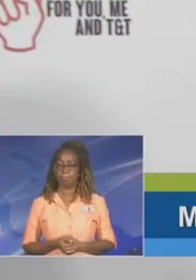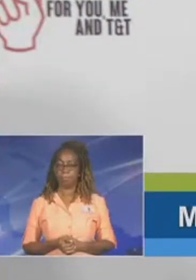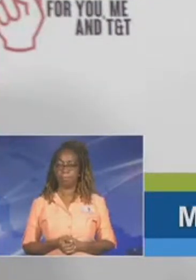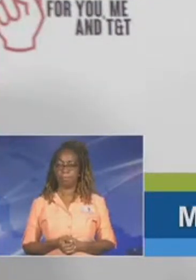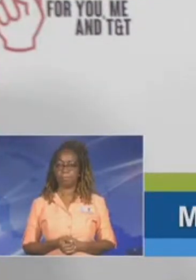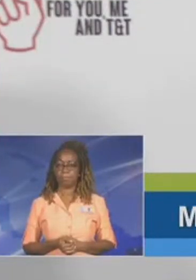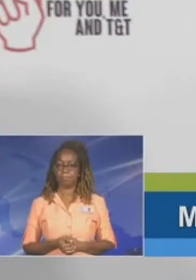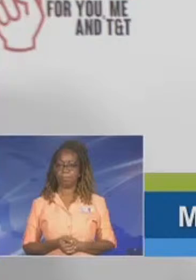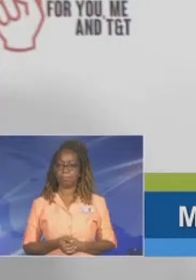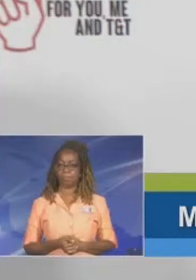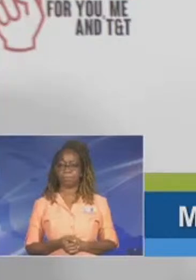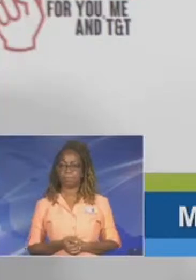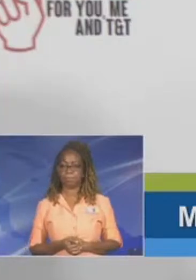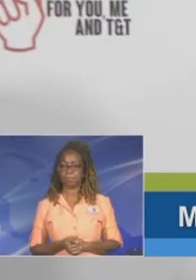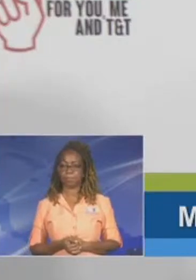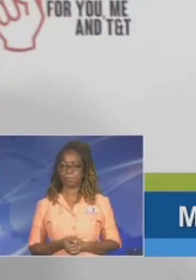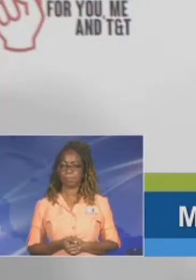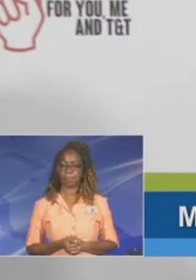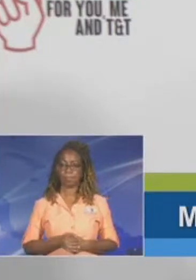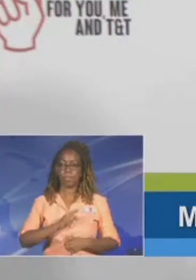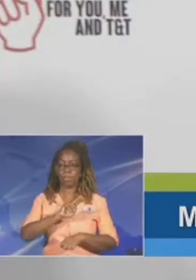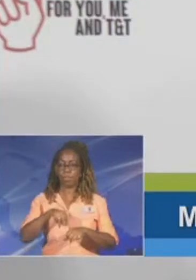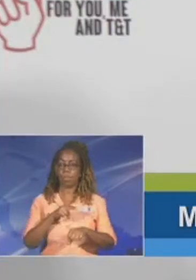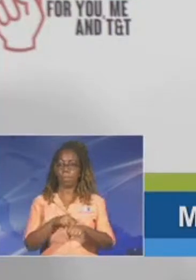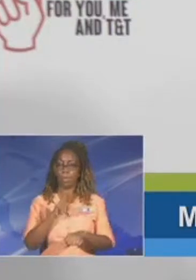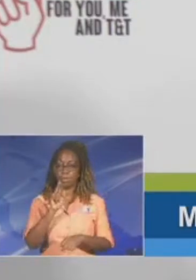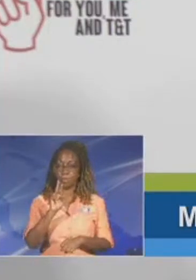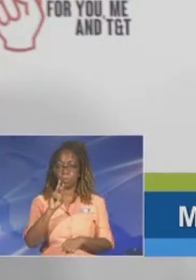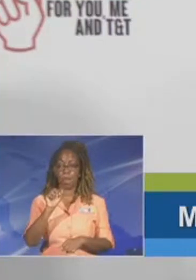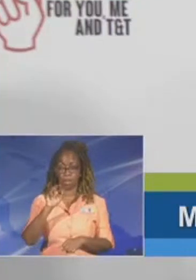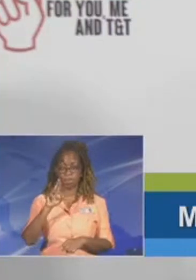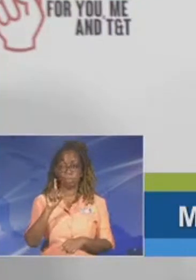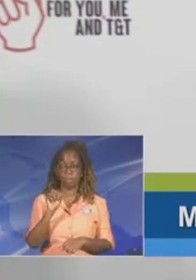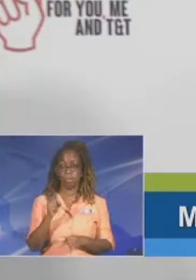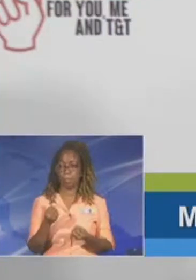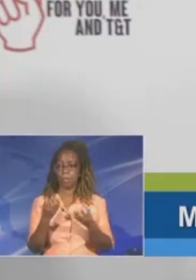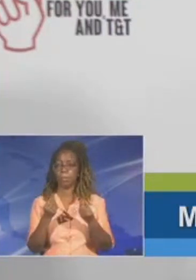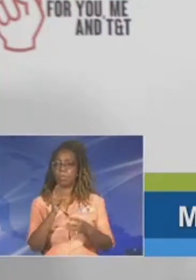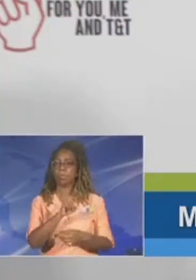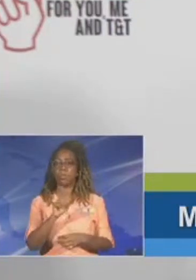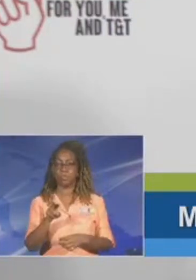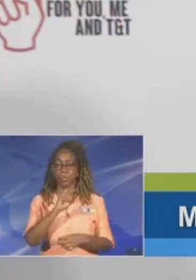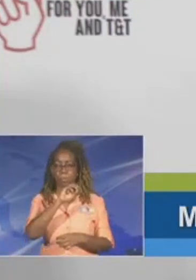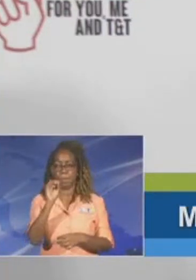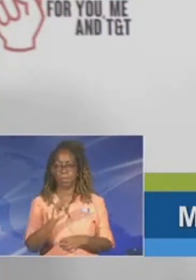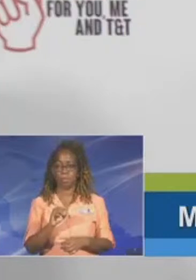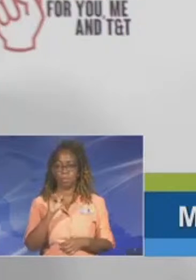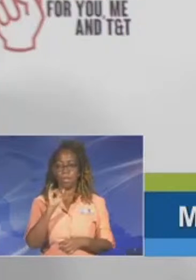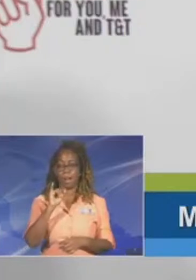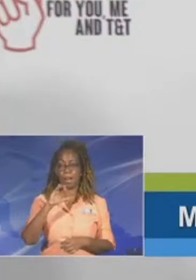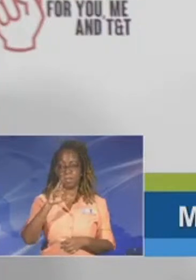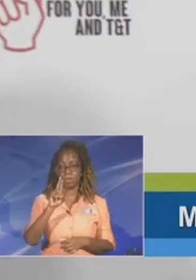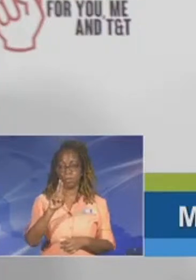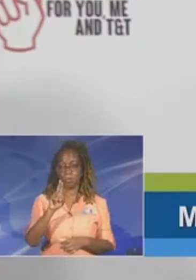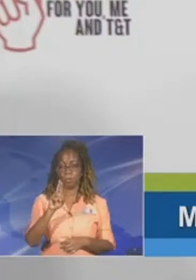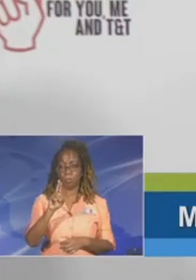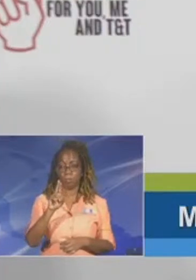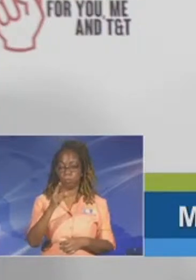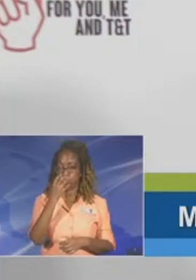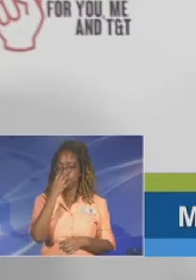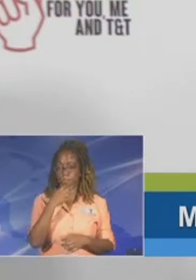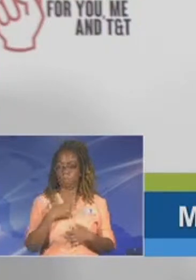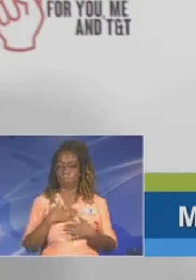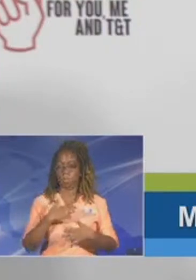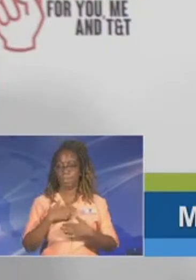level of care, ward level occupancy is at 22%. ICU occupancy, usually our cause